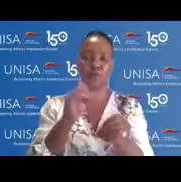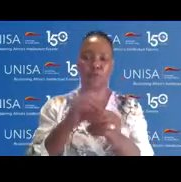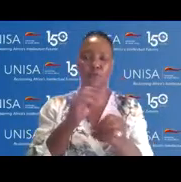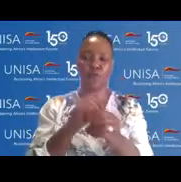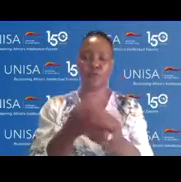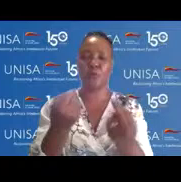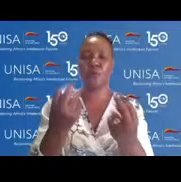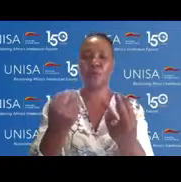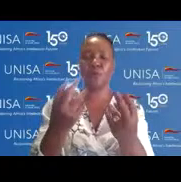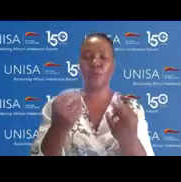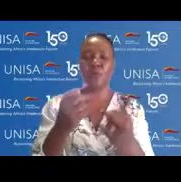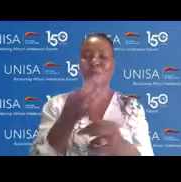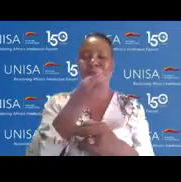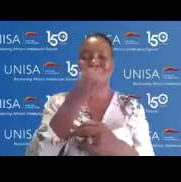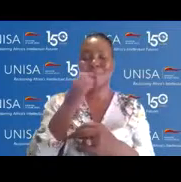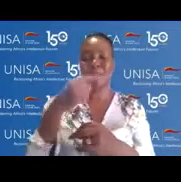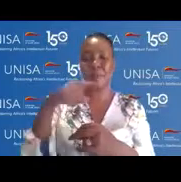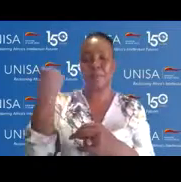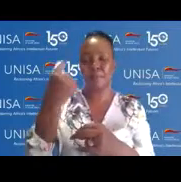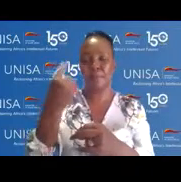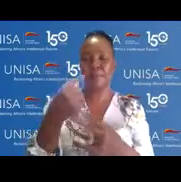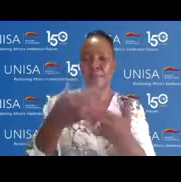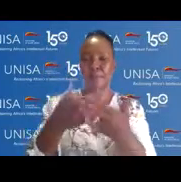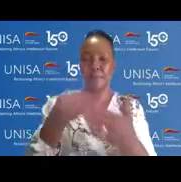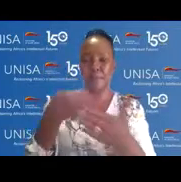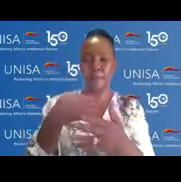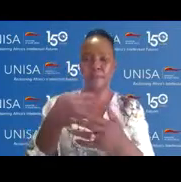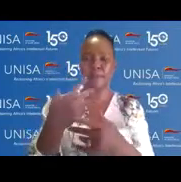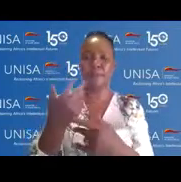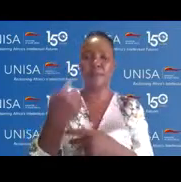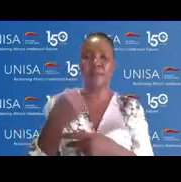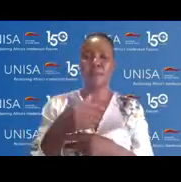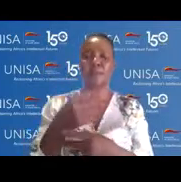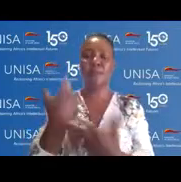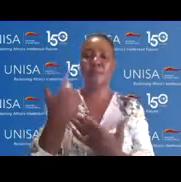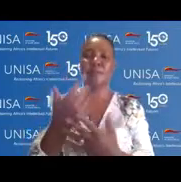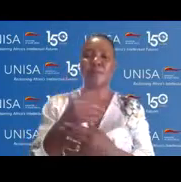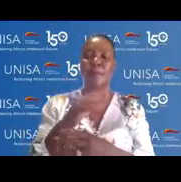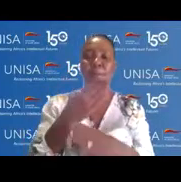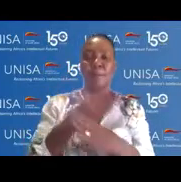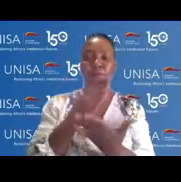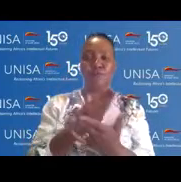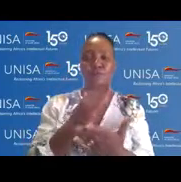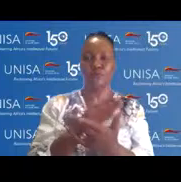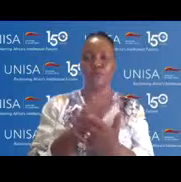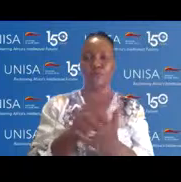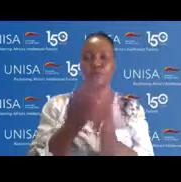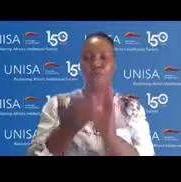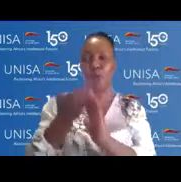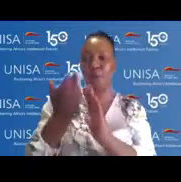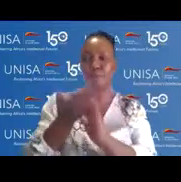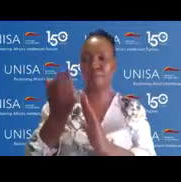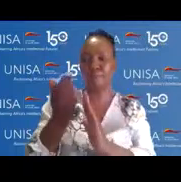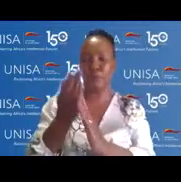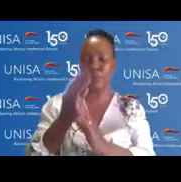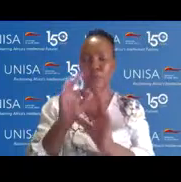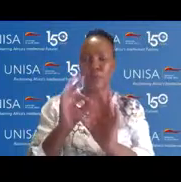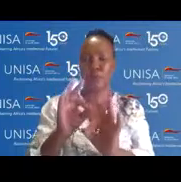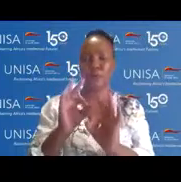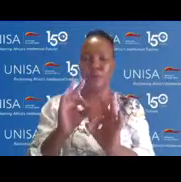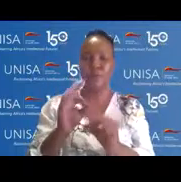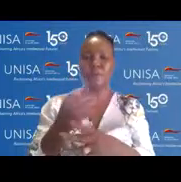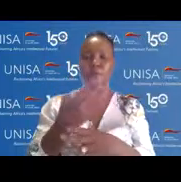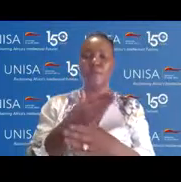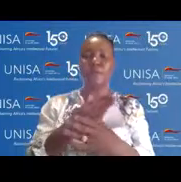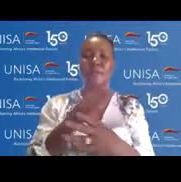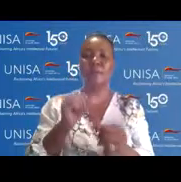beginning yesterday, make sure your device is up to date for security reasons, that it will just function better. So this